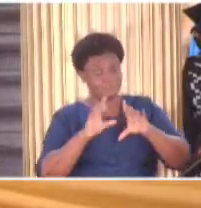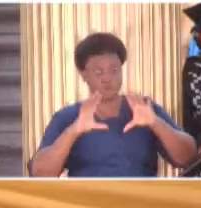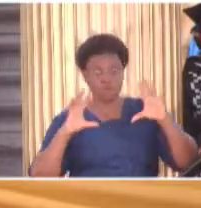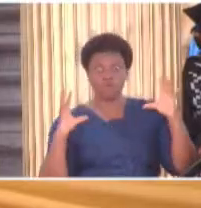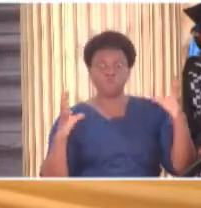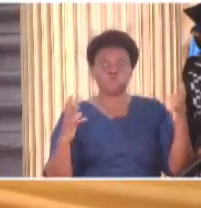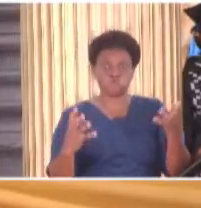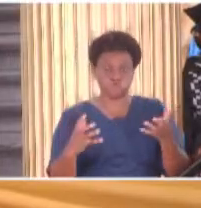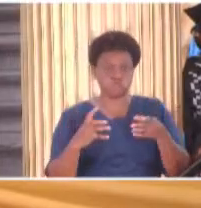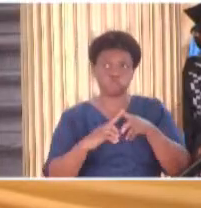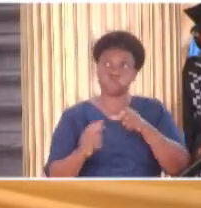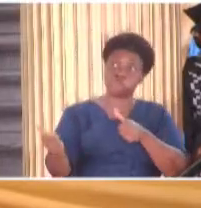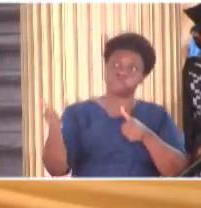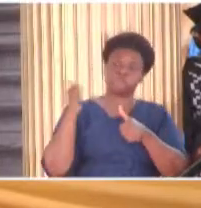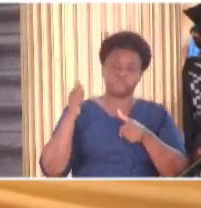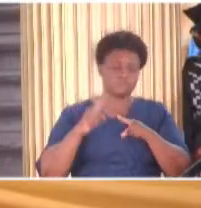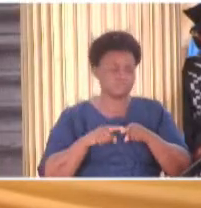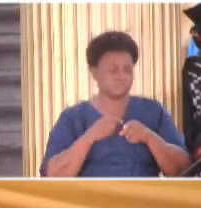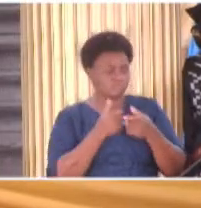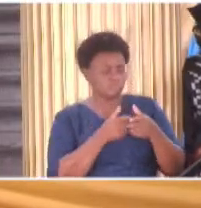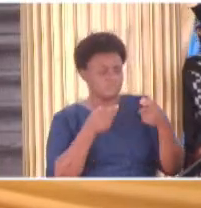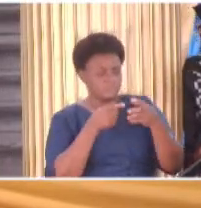refused to surrender to adversity.